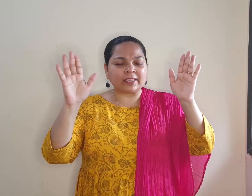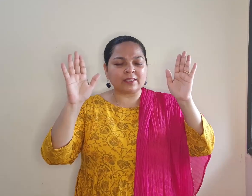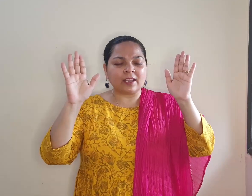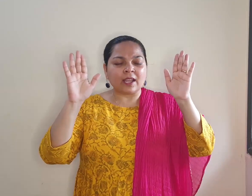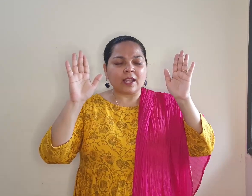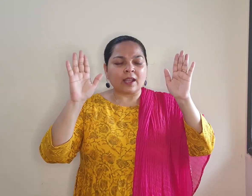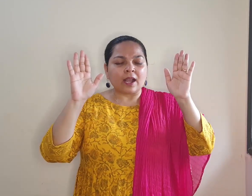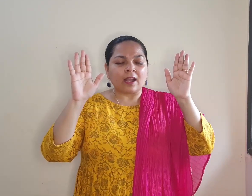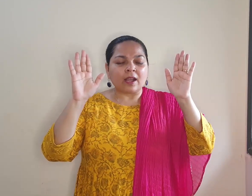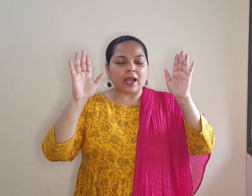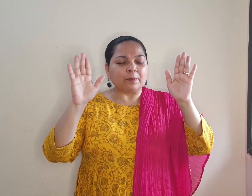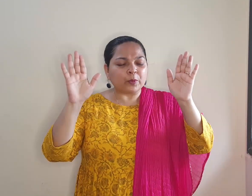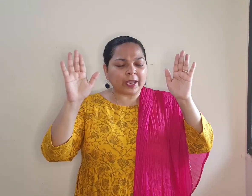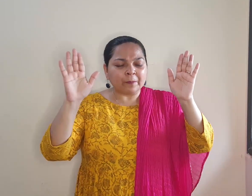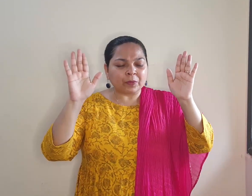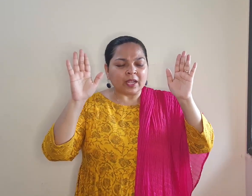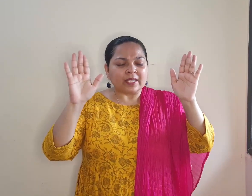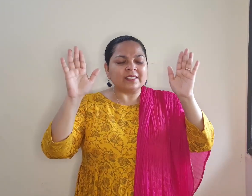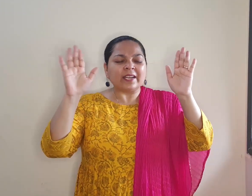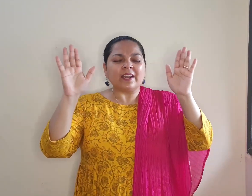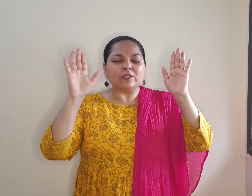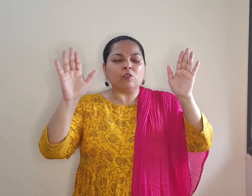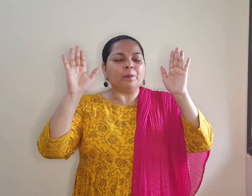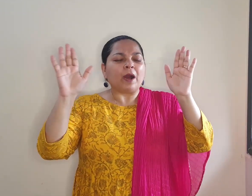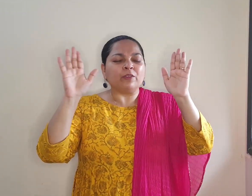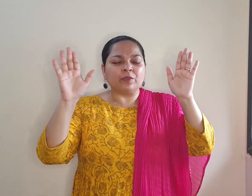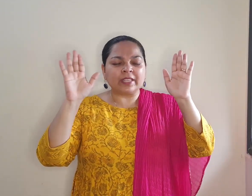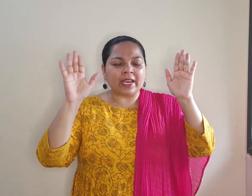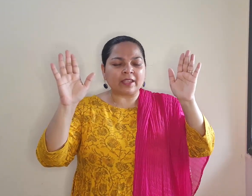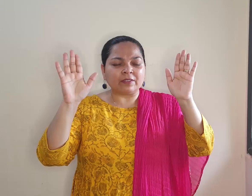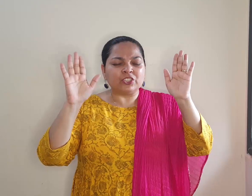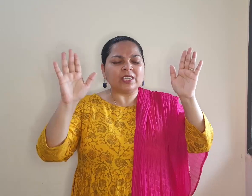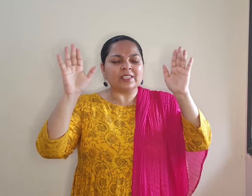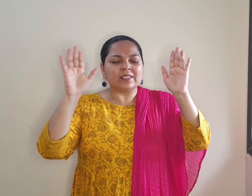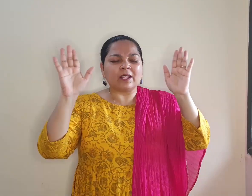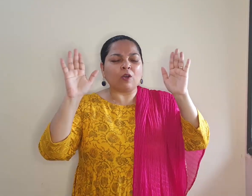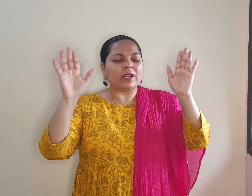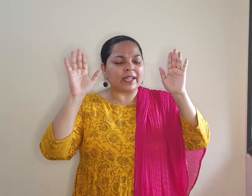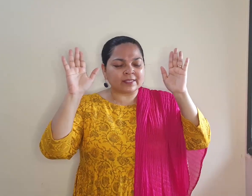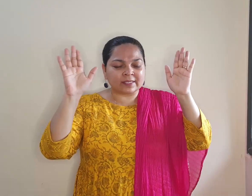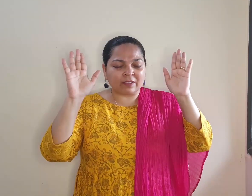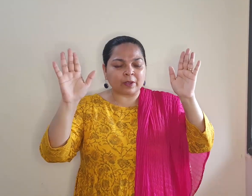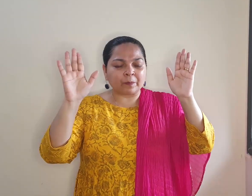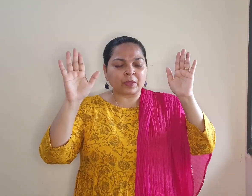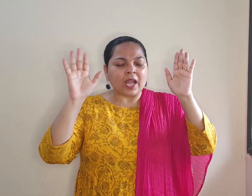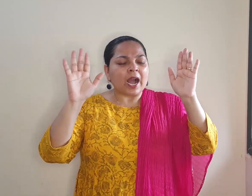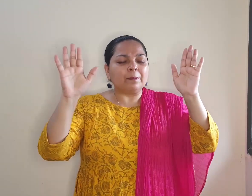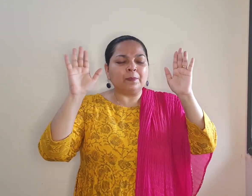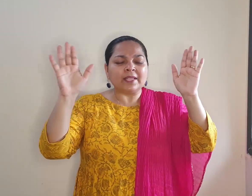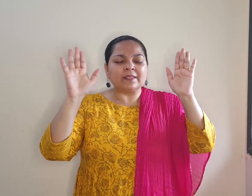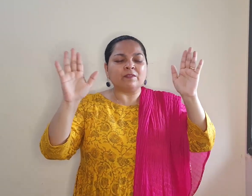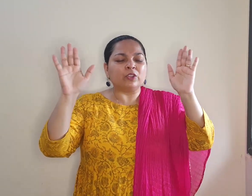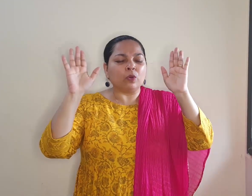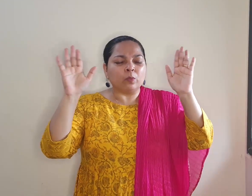to Christ. I pray that Satan has no power over their life. Jesus is their Lord and Savior.